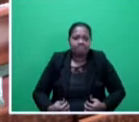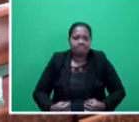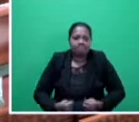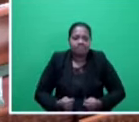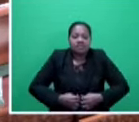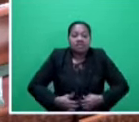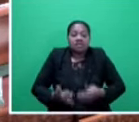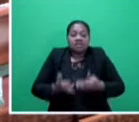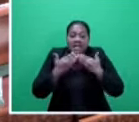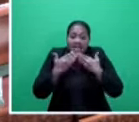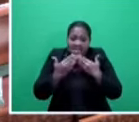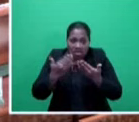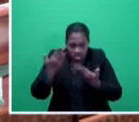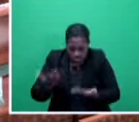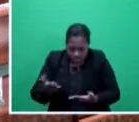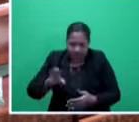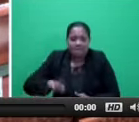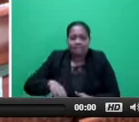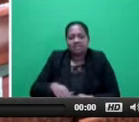I thank honourable members.